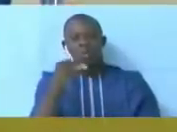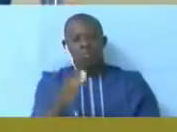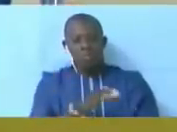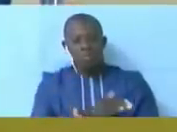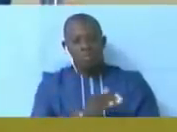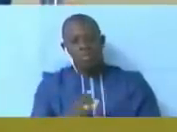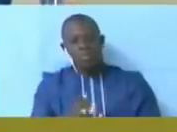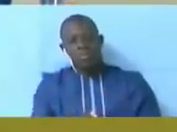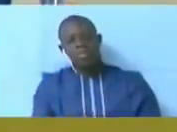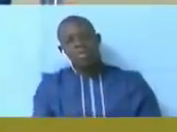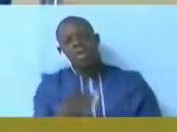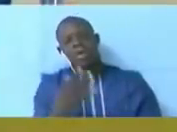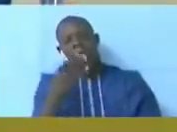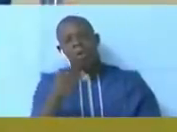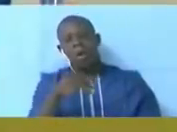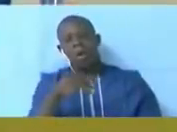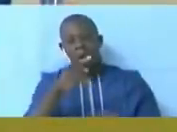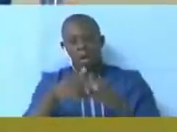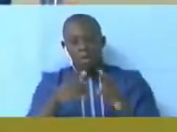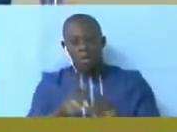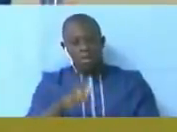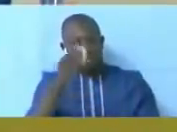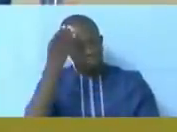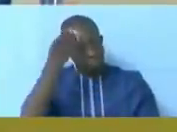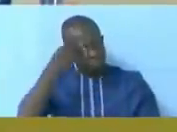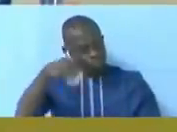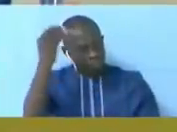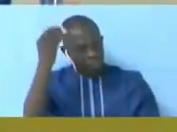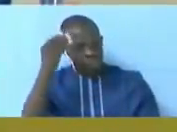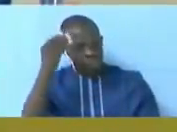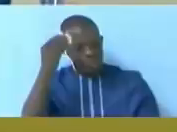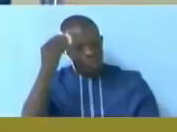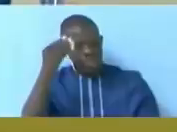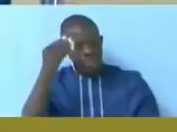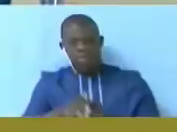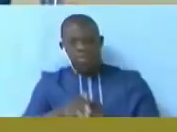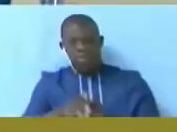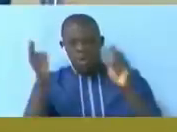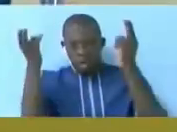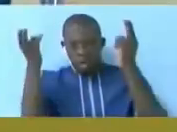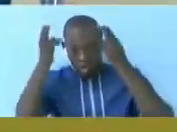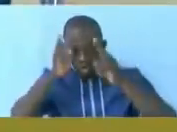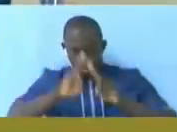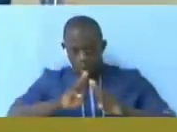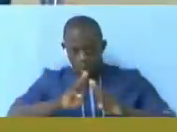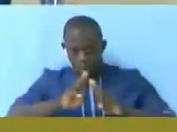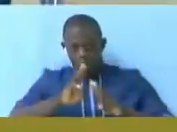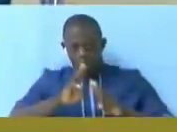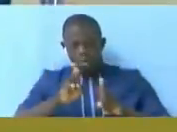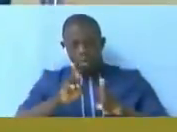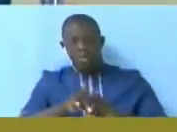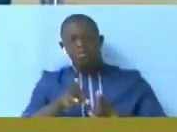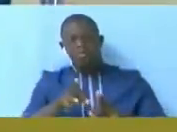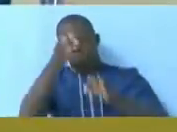disregard of judicial values and processes by the judiciary